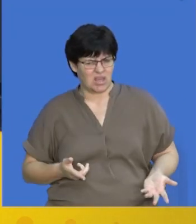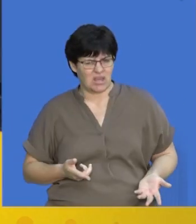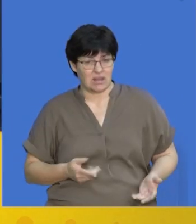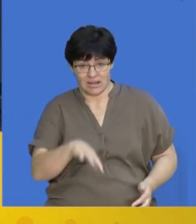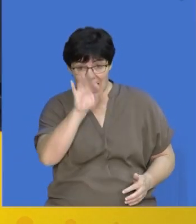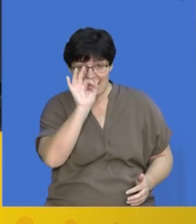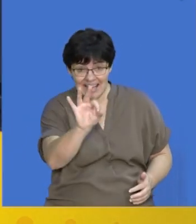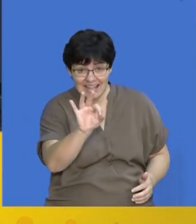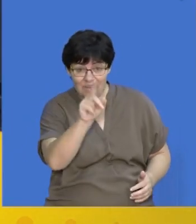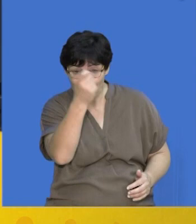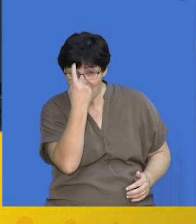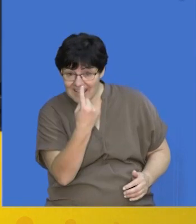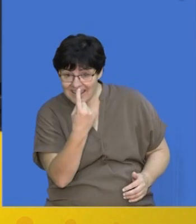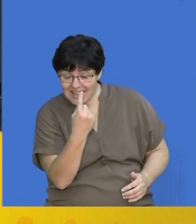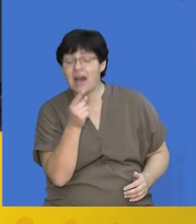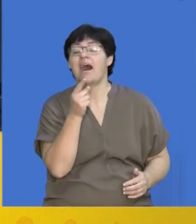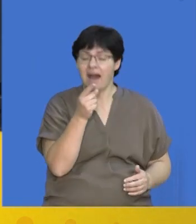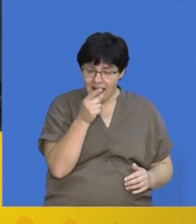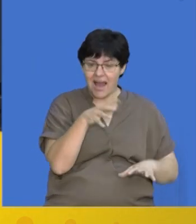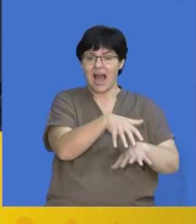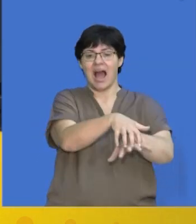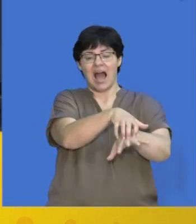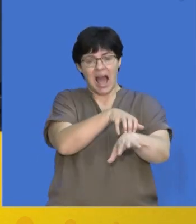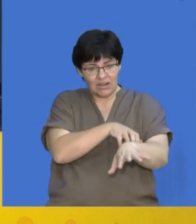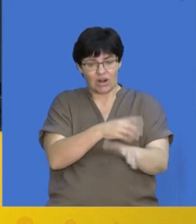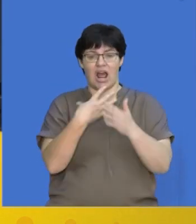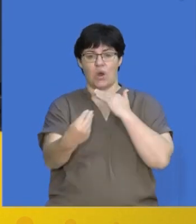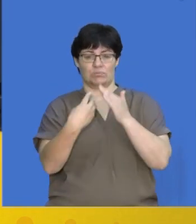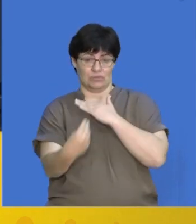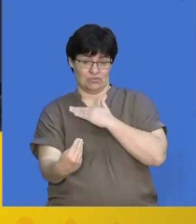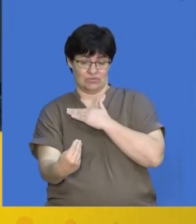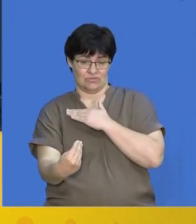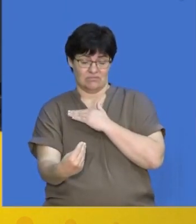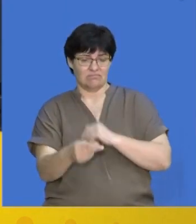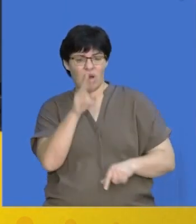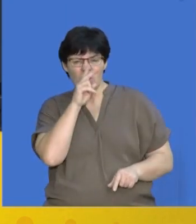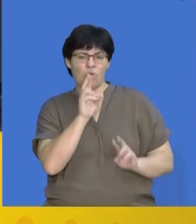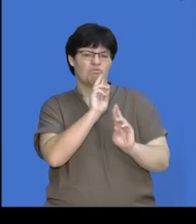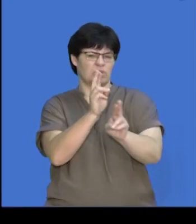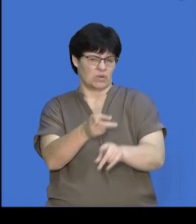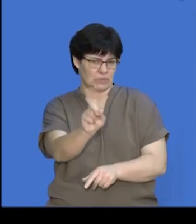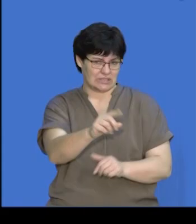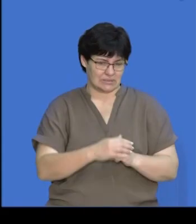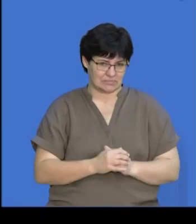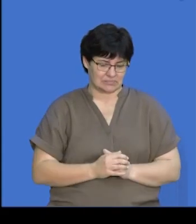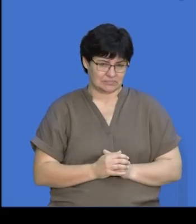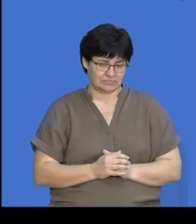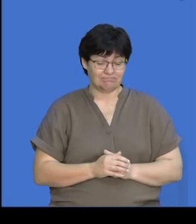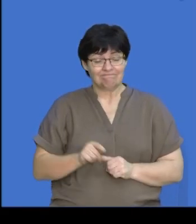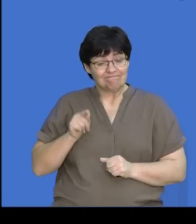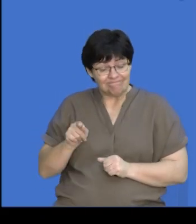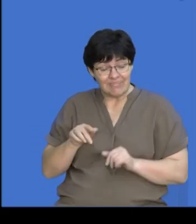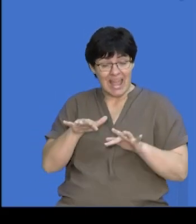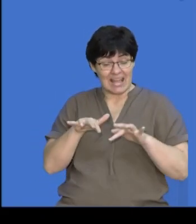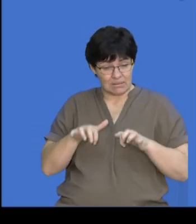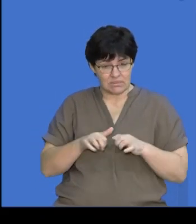Are you thinking about it in terms of agricultural outputs? Let's look at some of these responses. In this particular